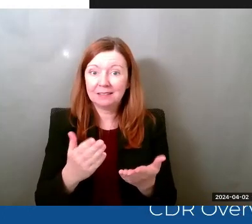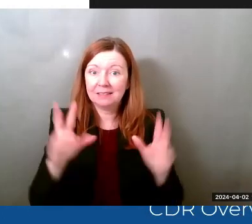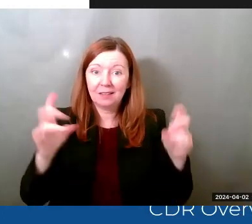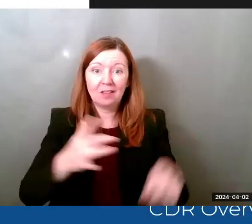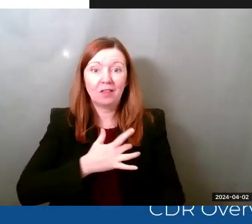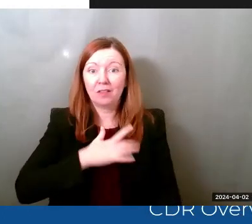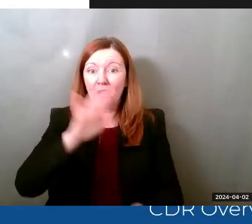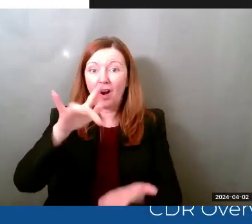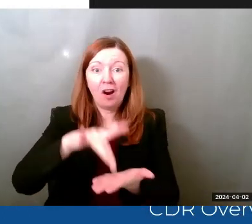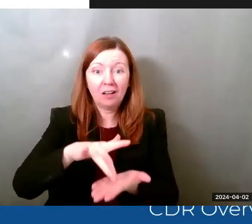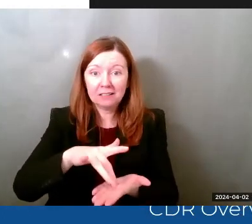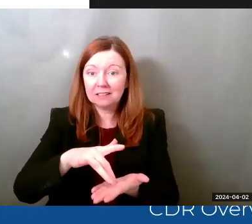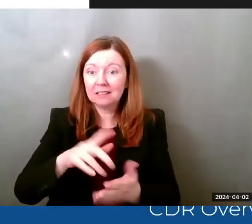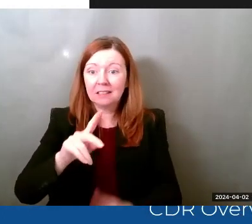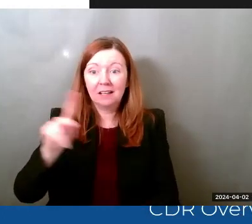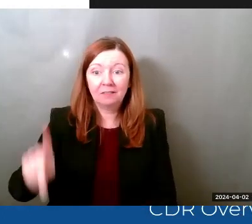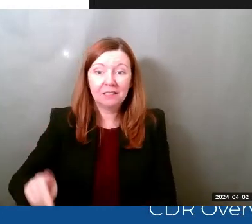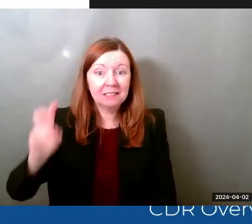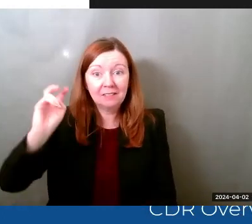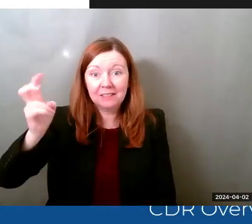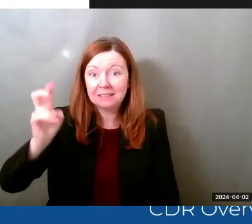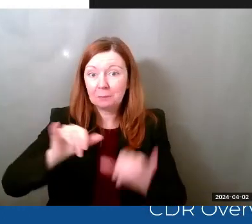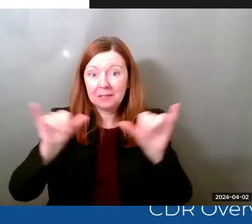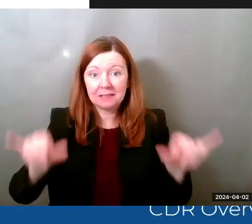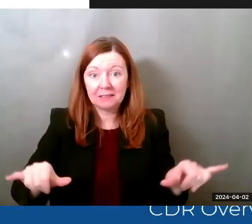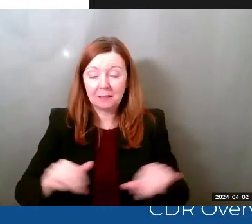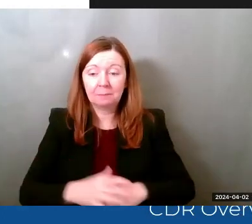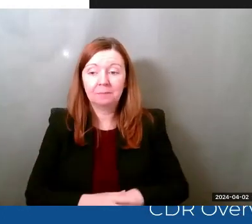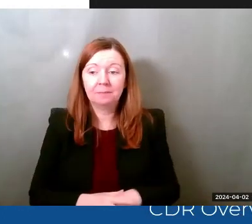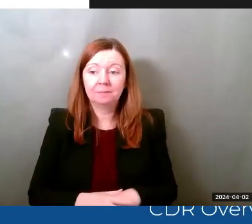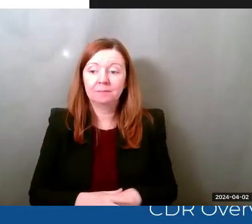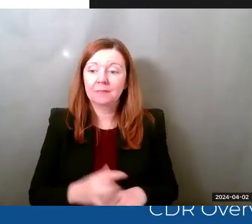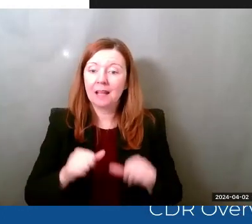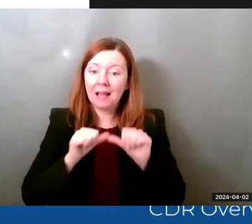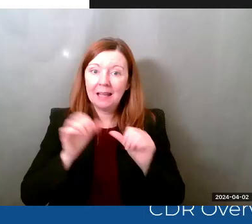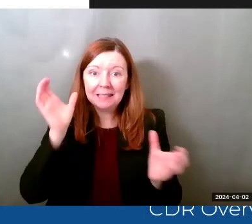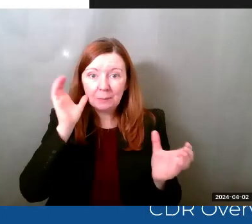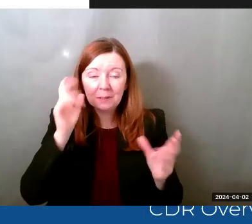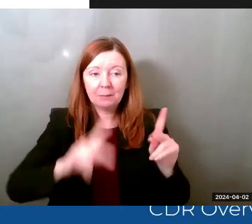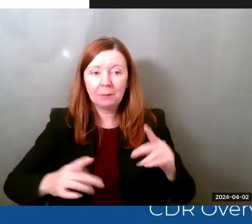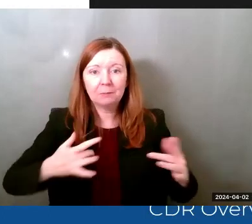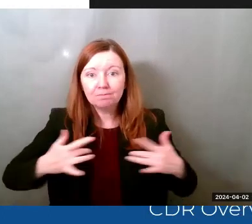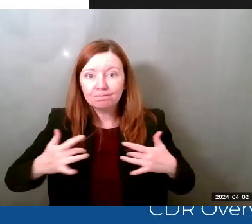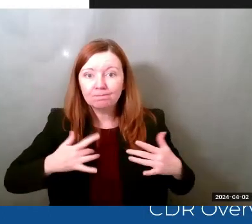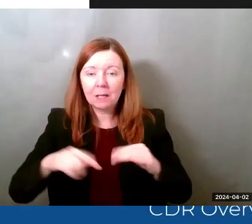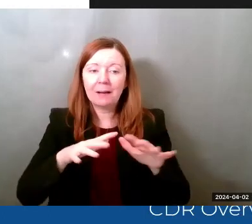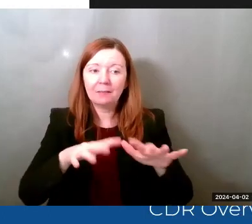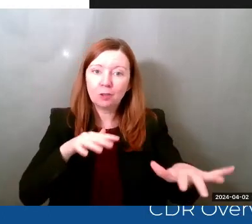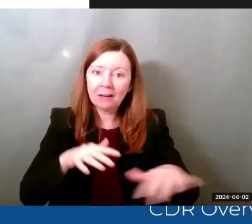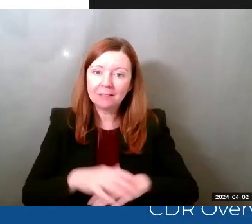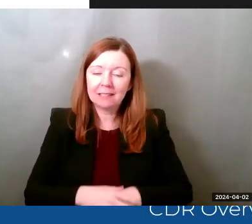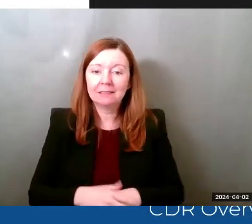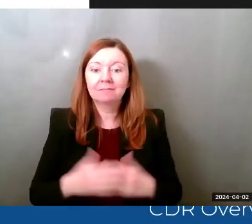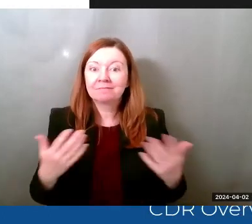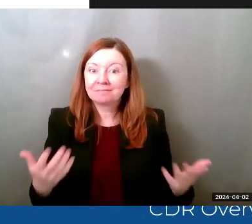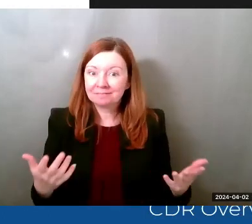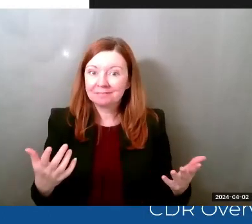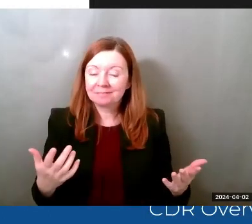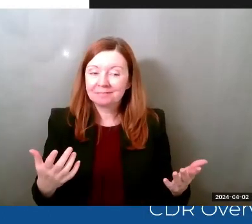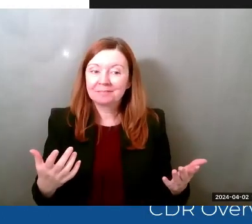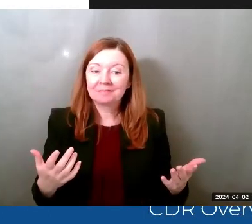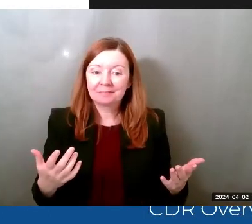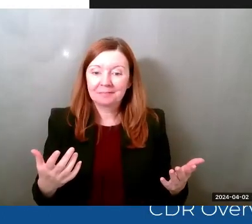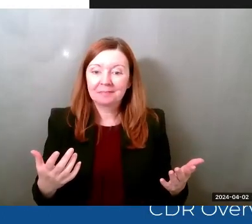Philadelphia's SEPTA's system. And I keep hearing people worrying about the traffic. Well, we